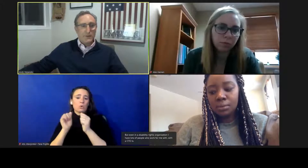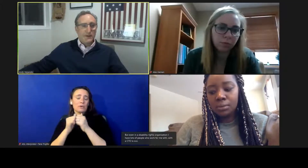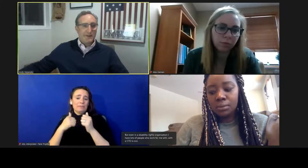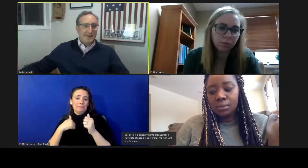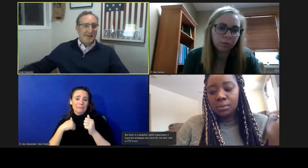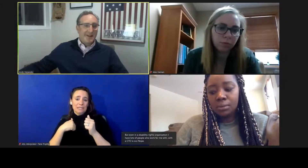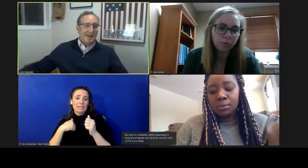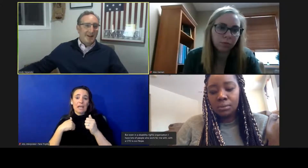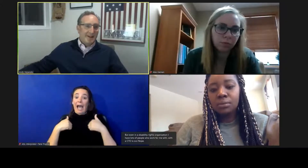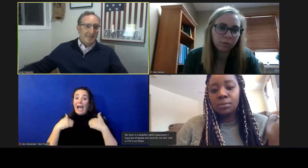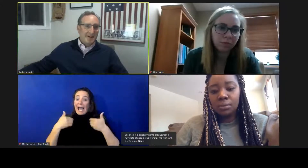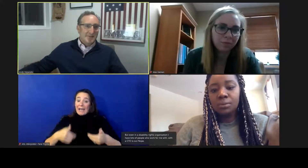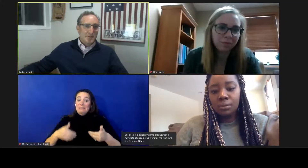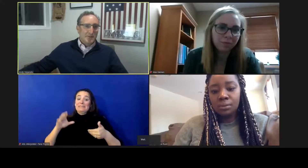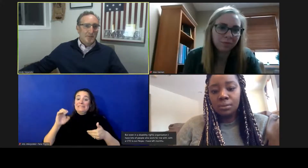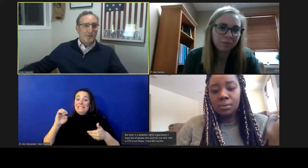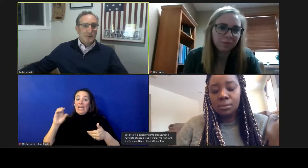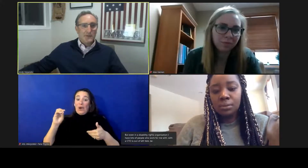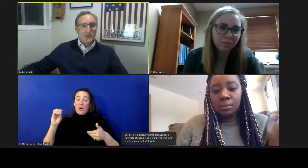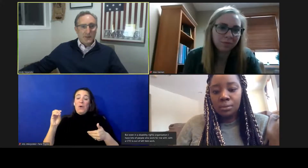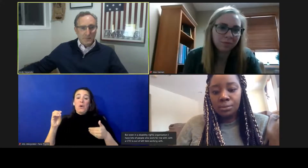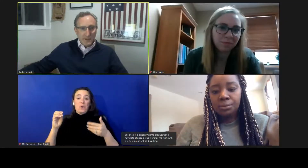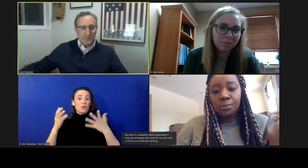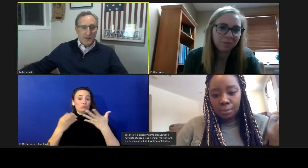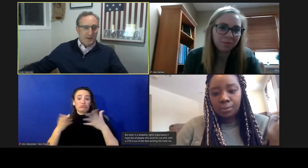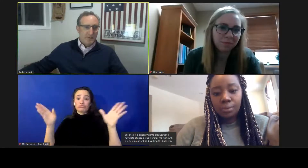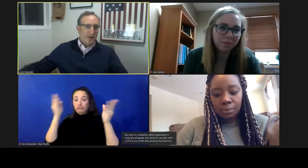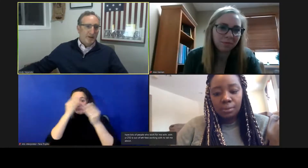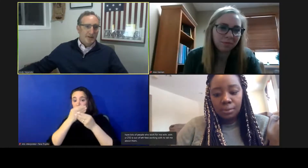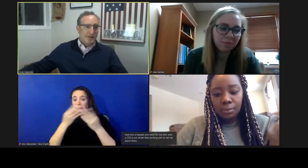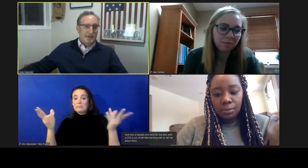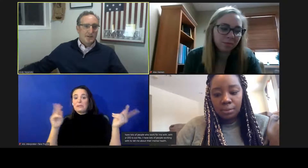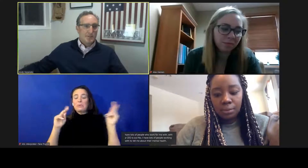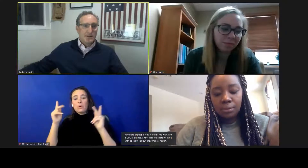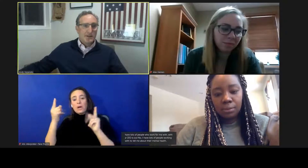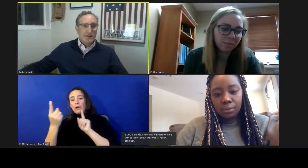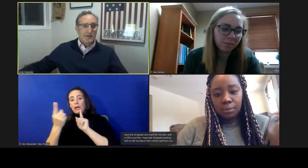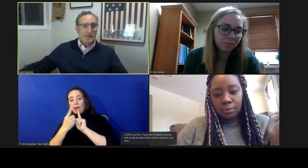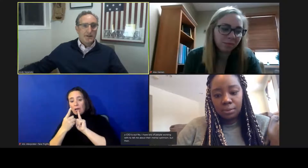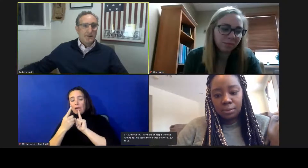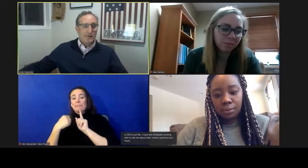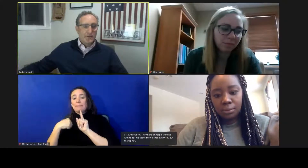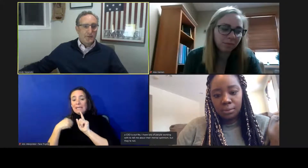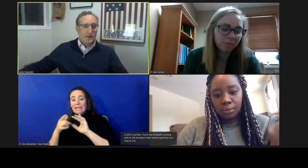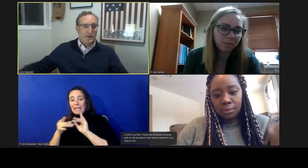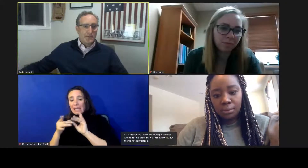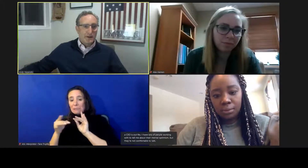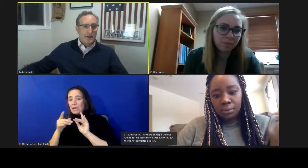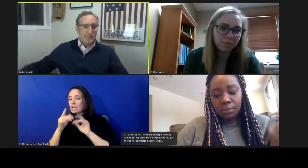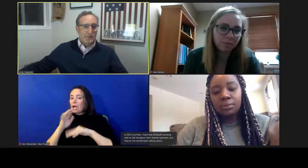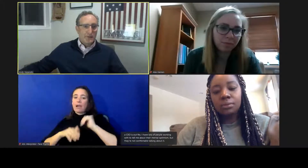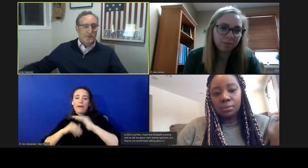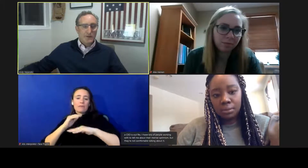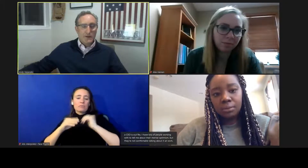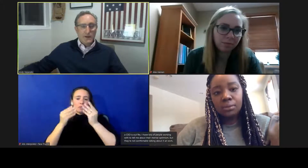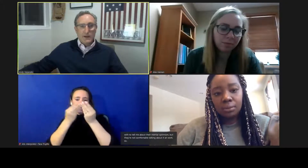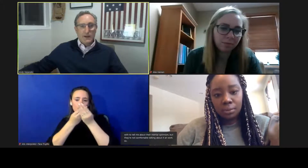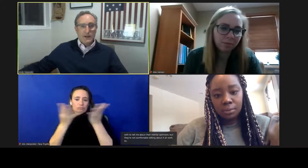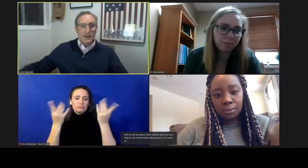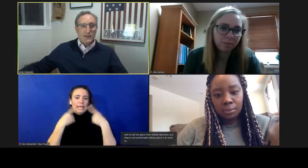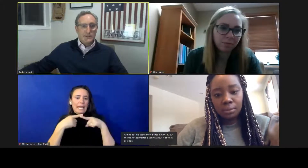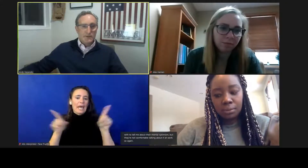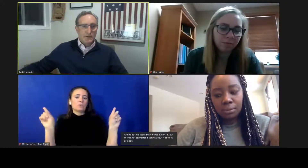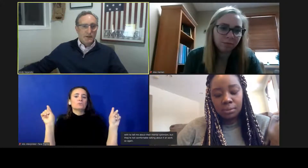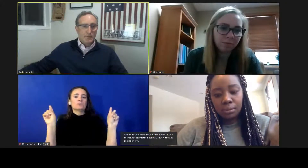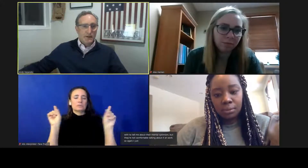and open. I have lots of people who work with me who'll tell me about their mental health condition, but they're not comfortable talking about it at work. So